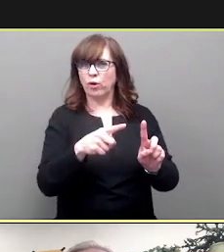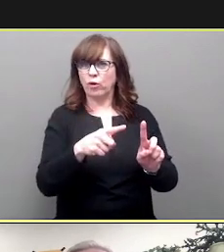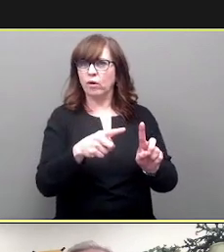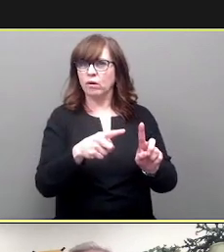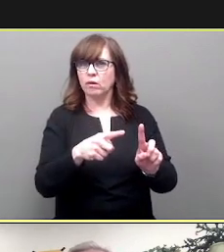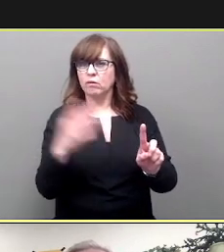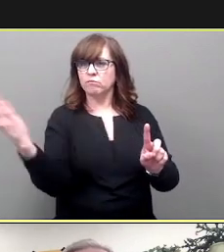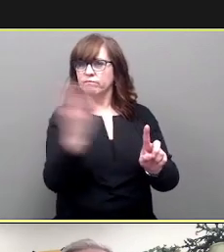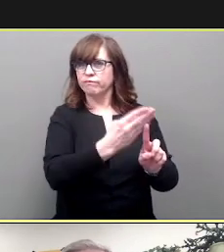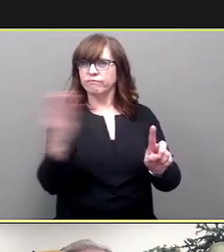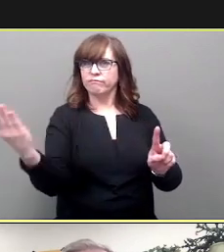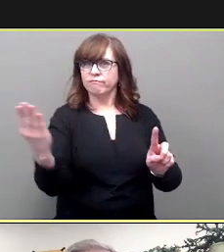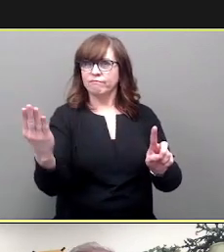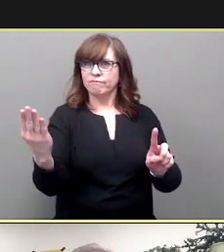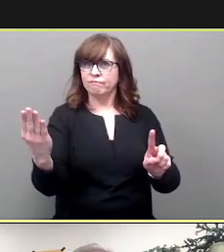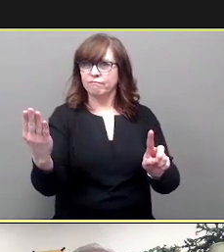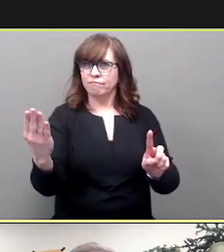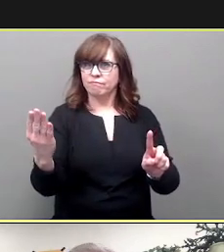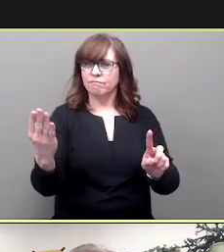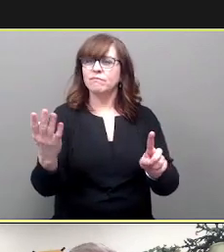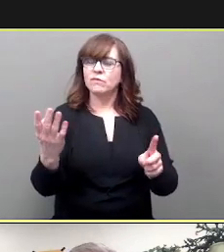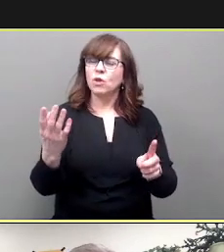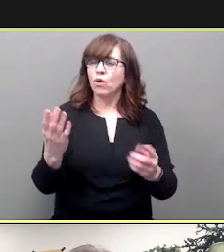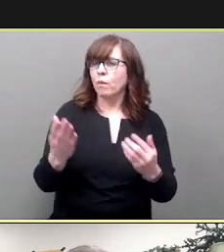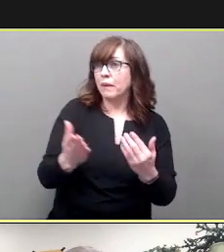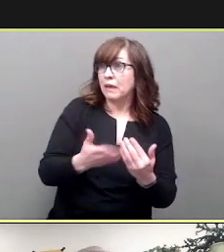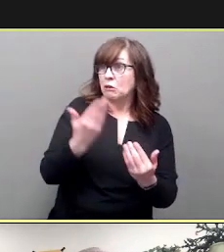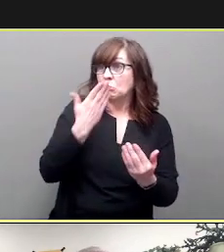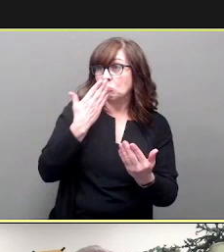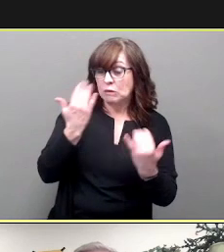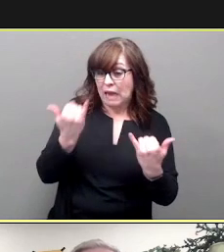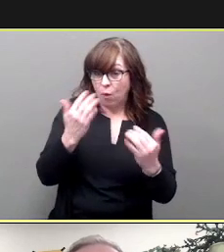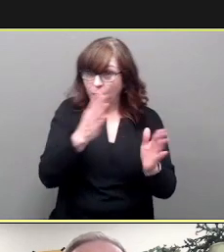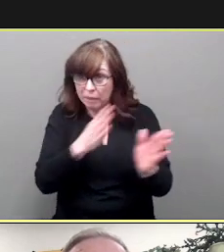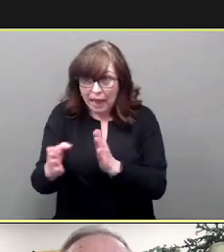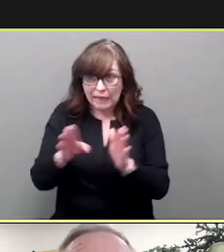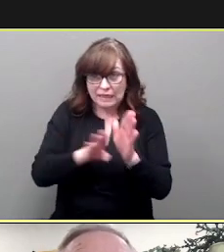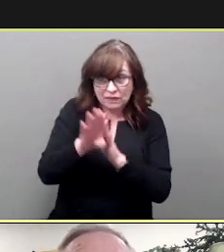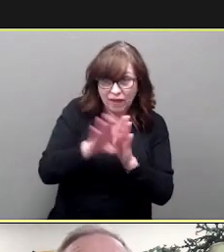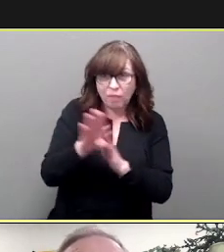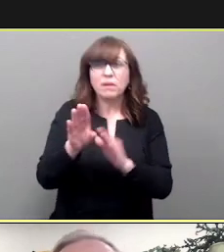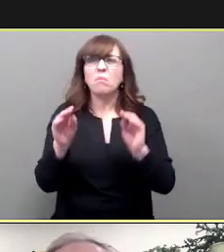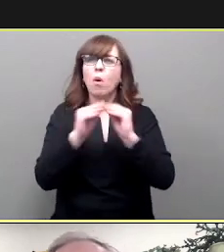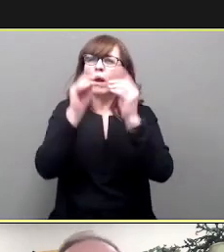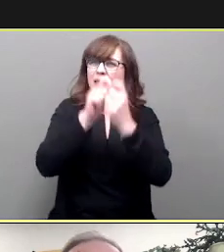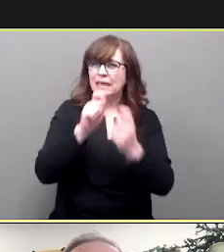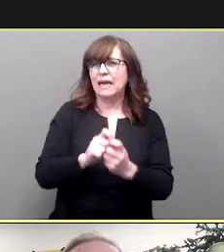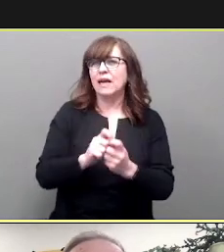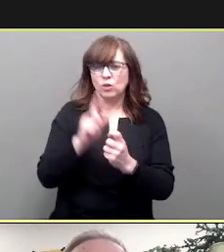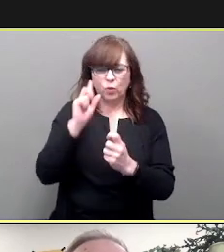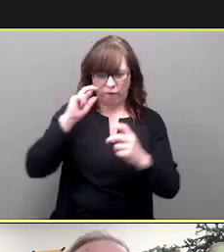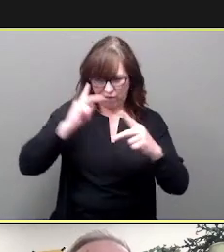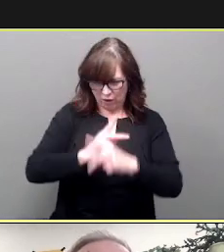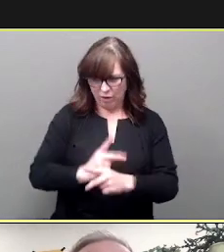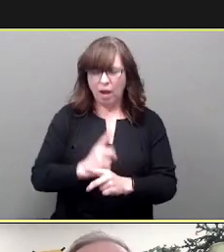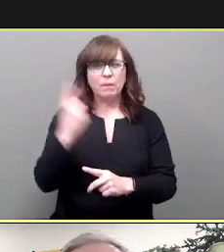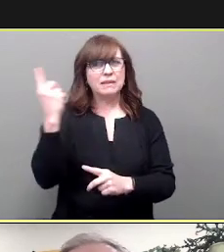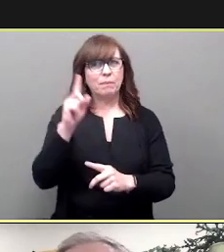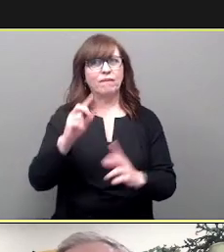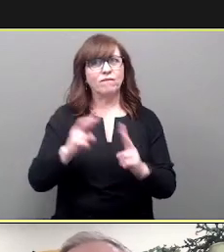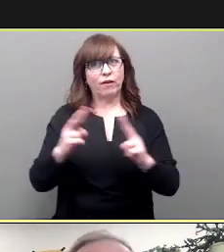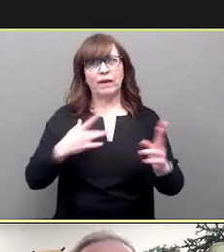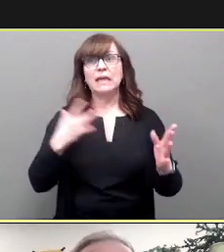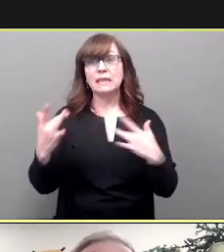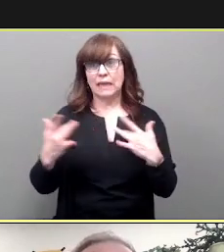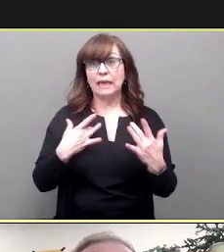well for tests and masks. It's early in development. There's obviously a lot of details to work out, but something I'm excited about and